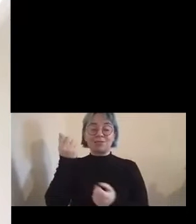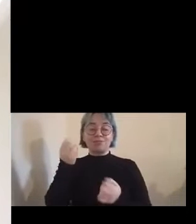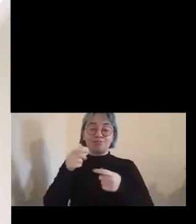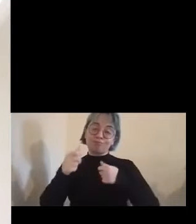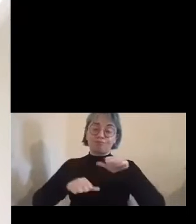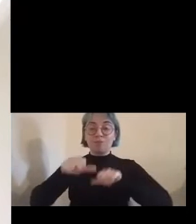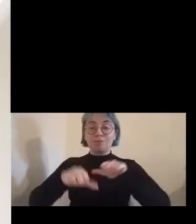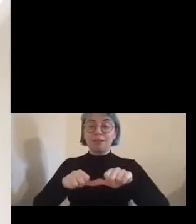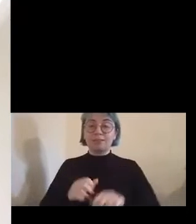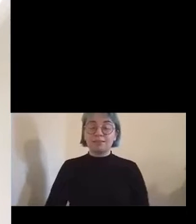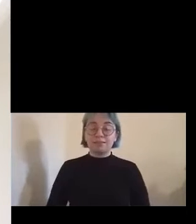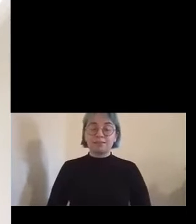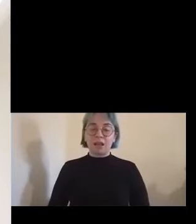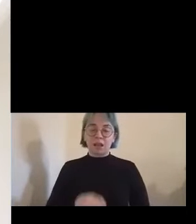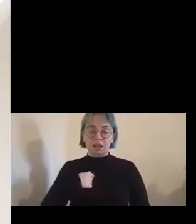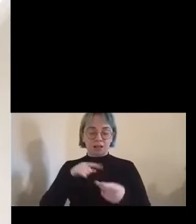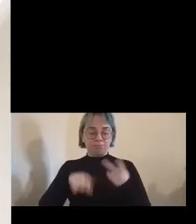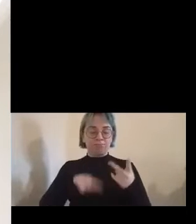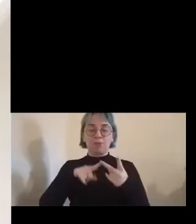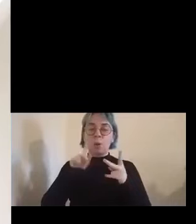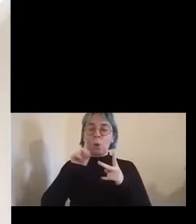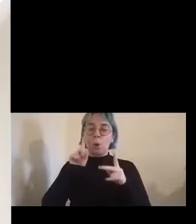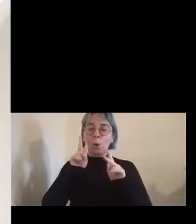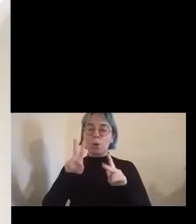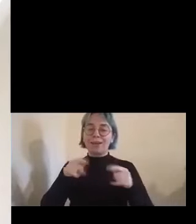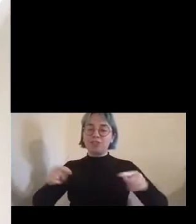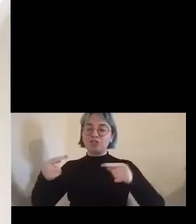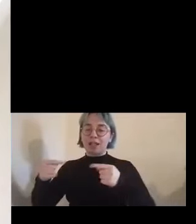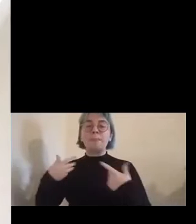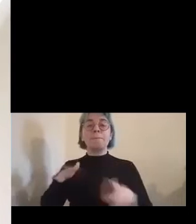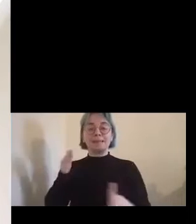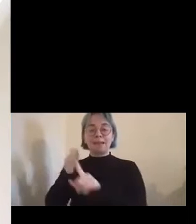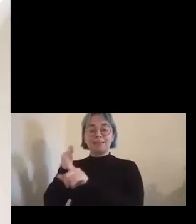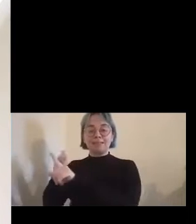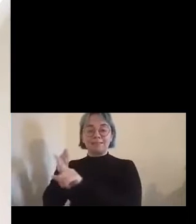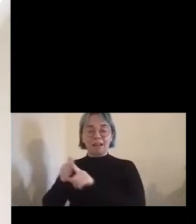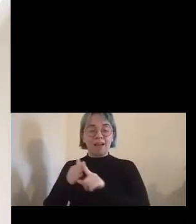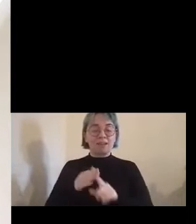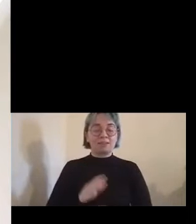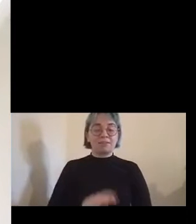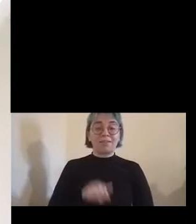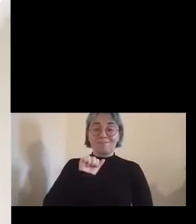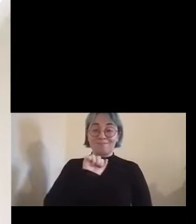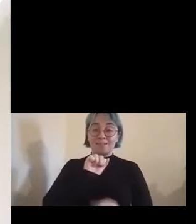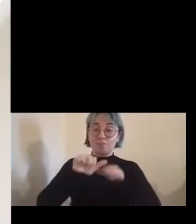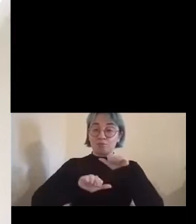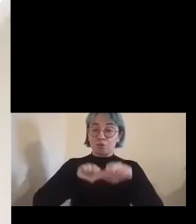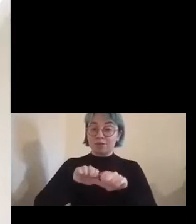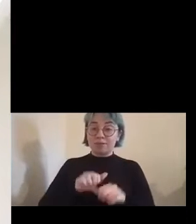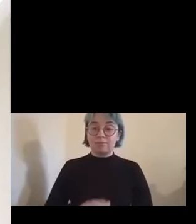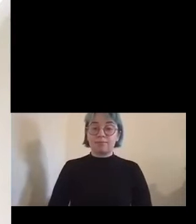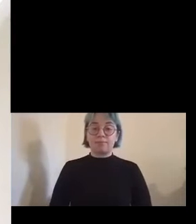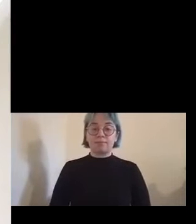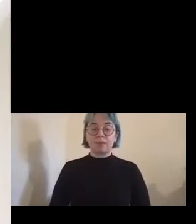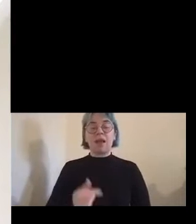I will be looking also at the challenges that we have so far identified with this process, and I'll be